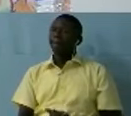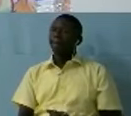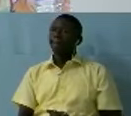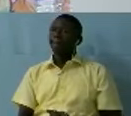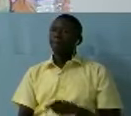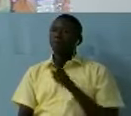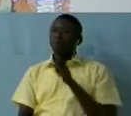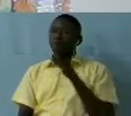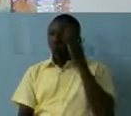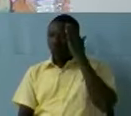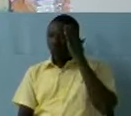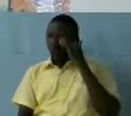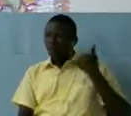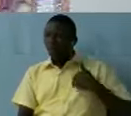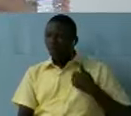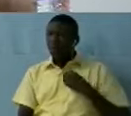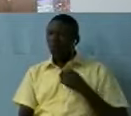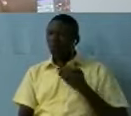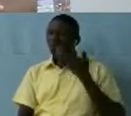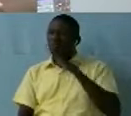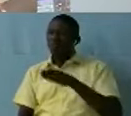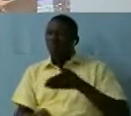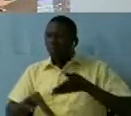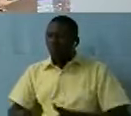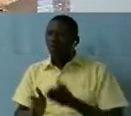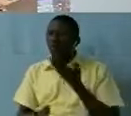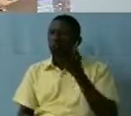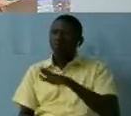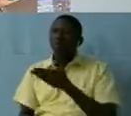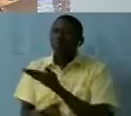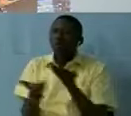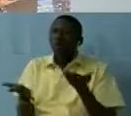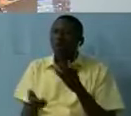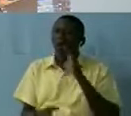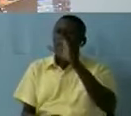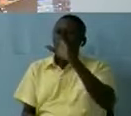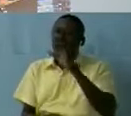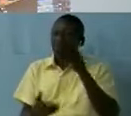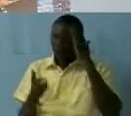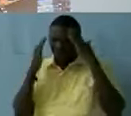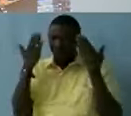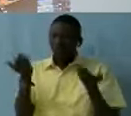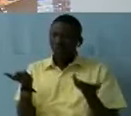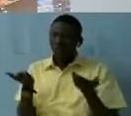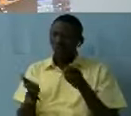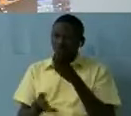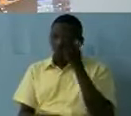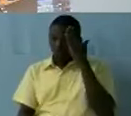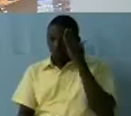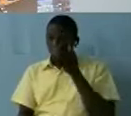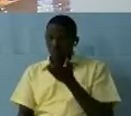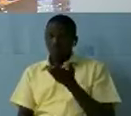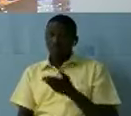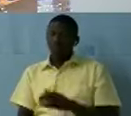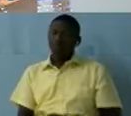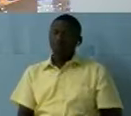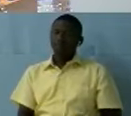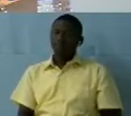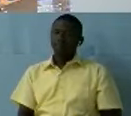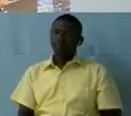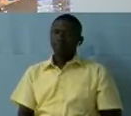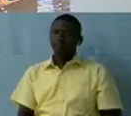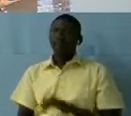people that were admitted into the program? For your model alone, but a bank call menu can many along co idun tani njaral program ukon.